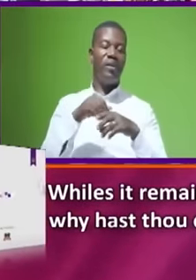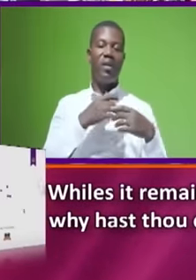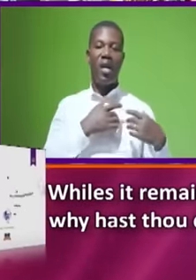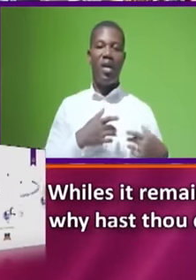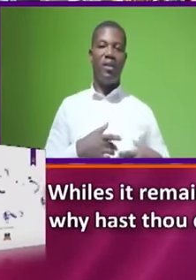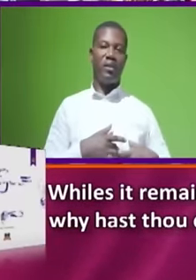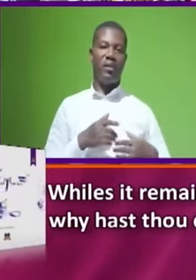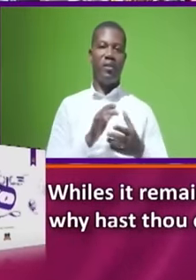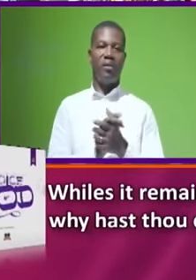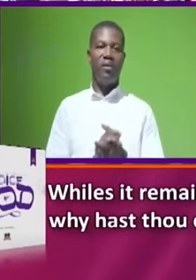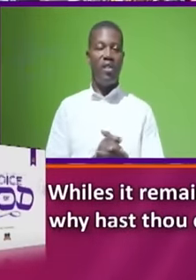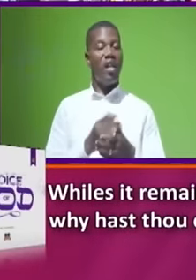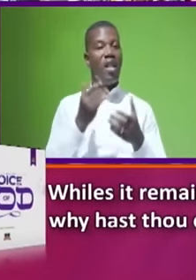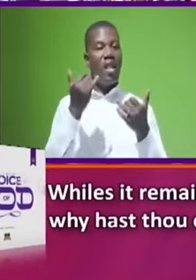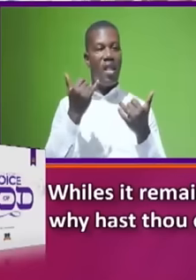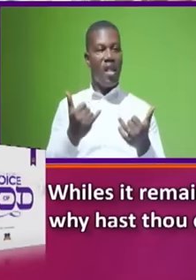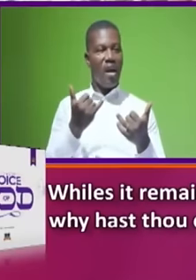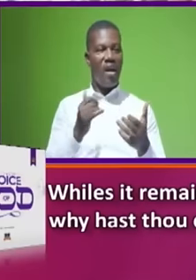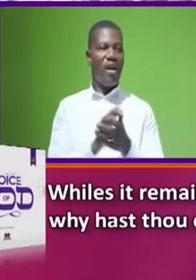in thy heart?